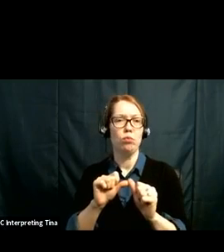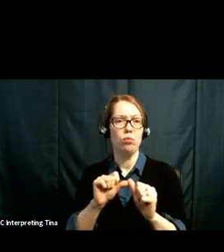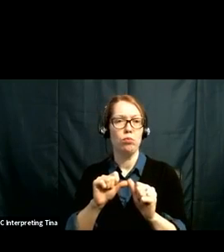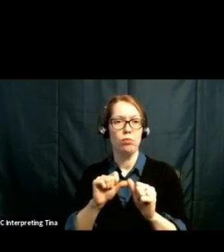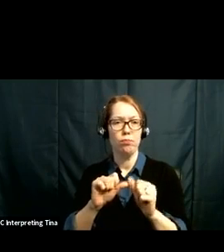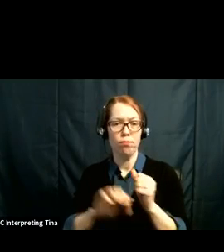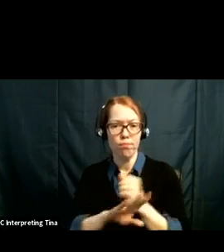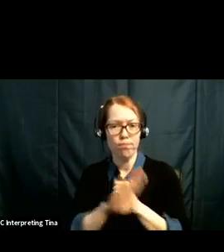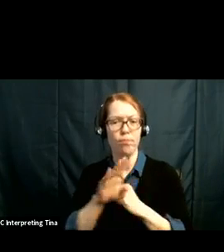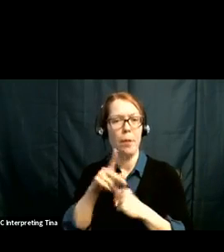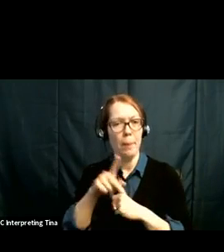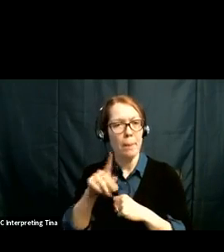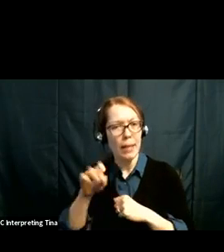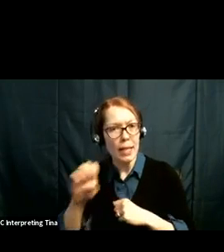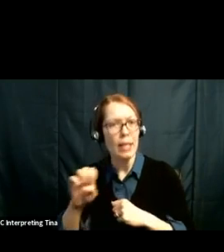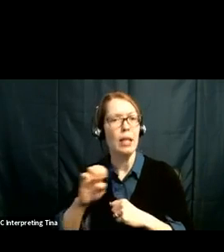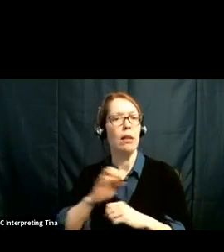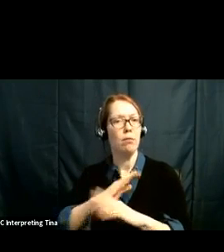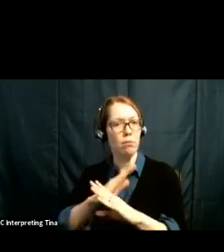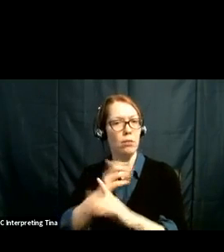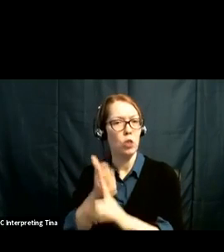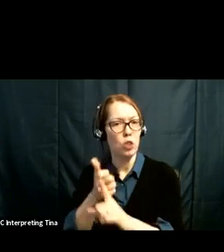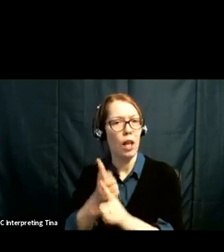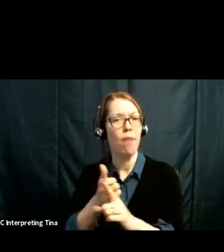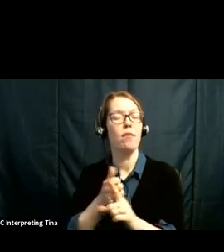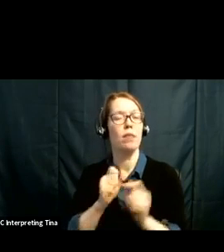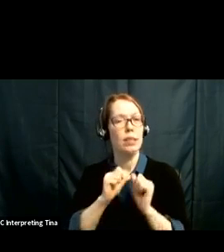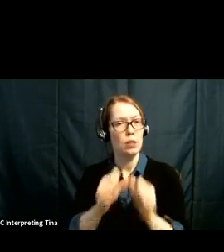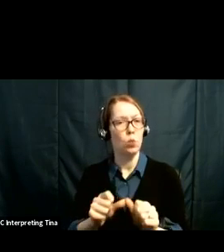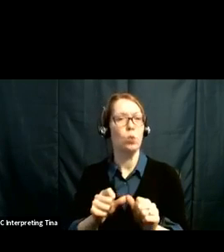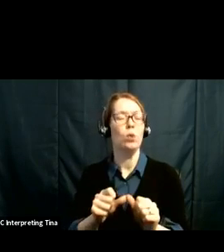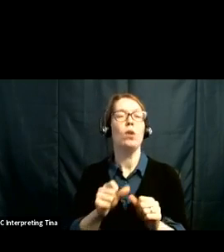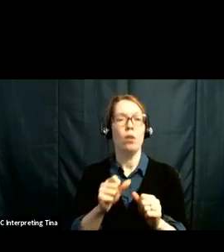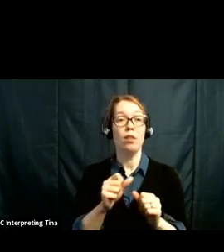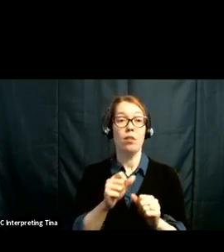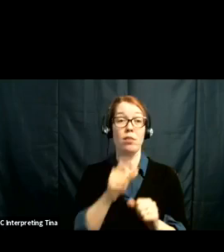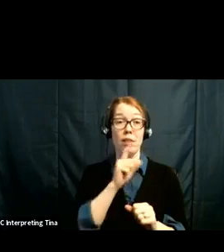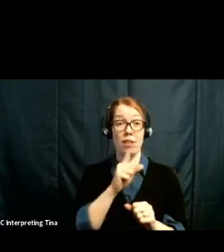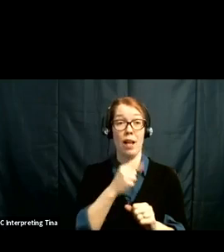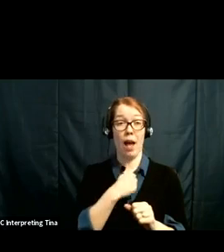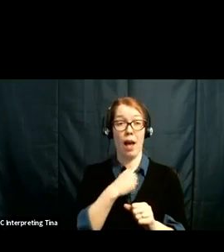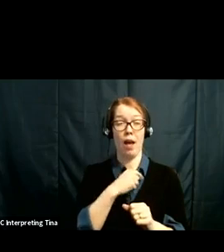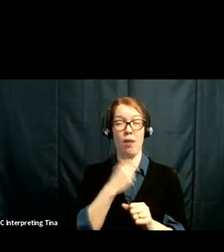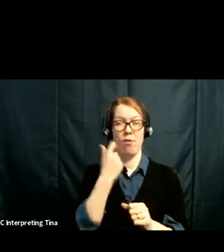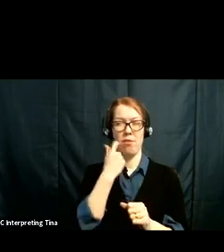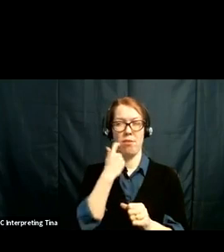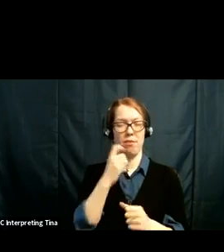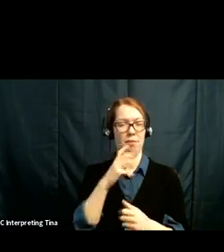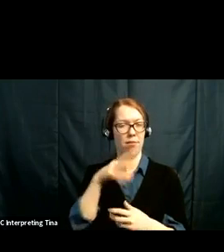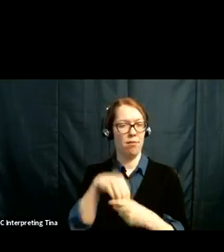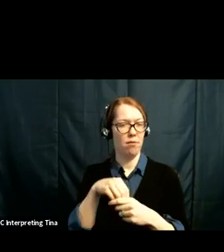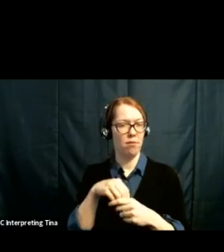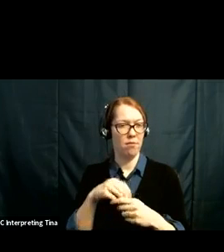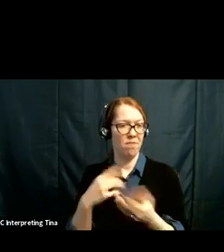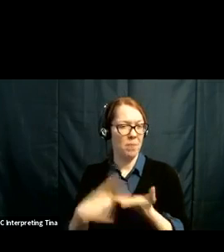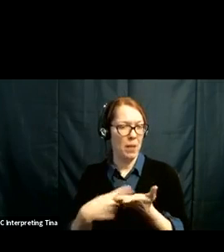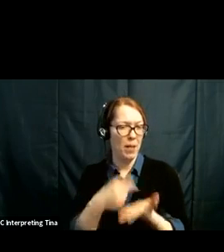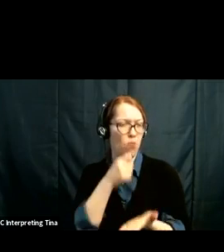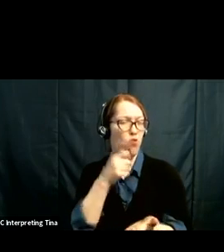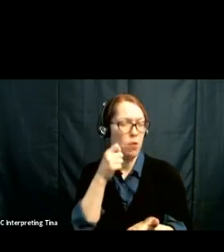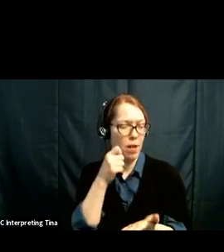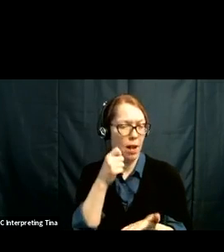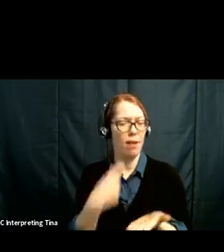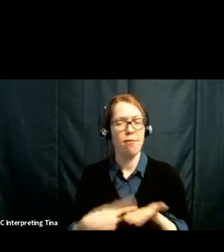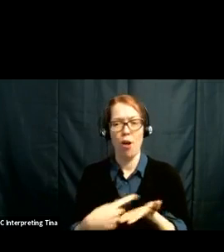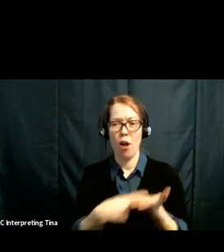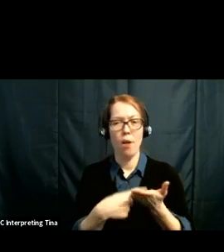using all those safeguards. And I know that we were actually, I was involved in a discussion just yesterday about,